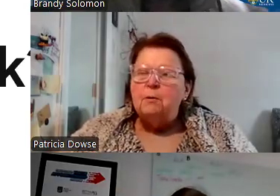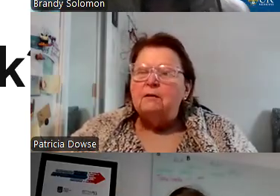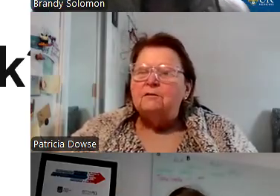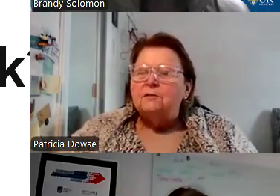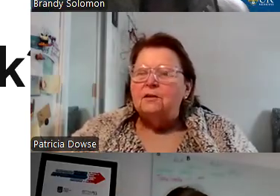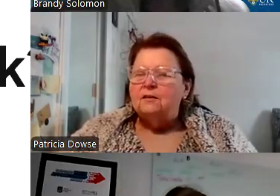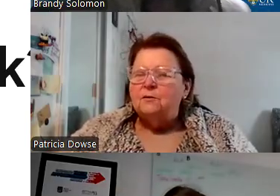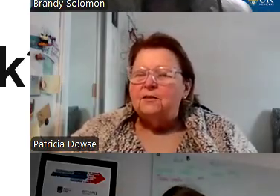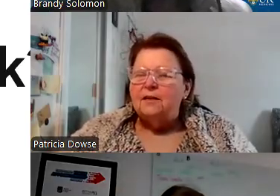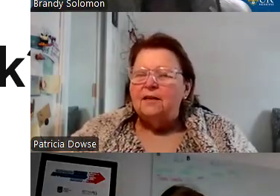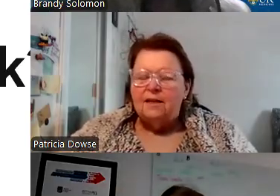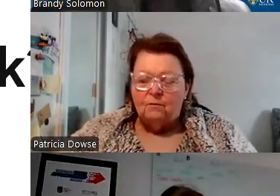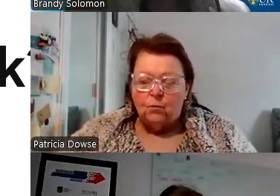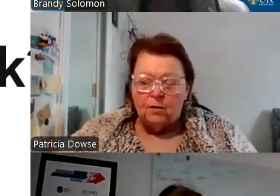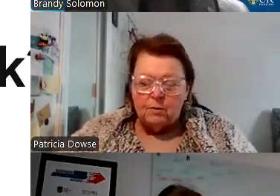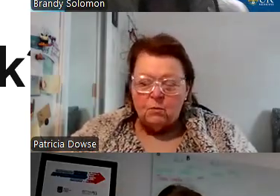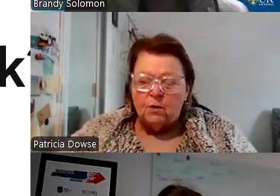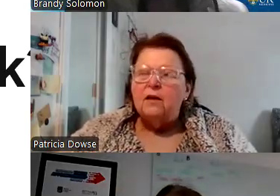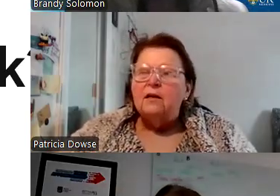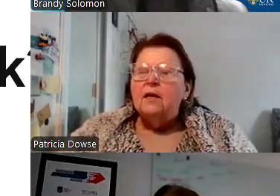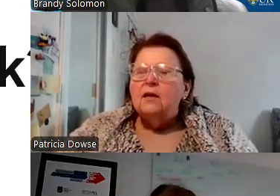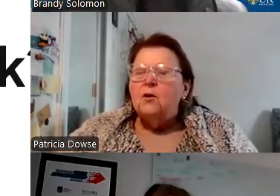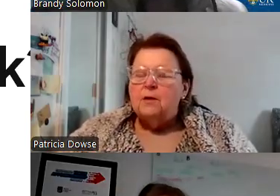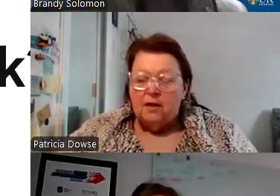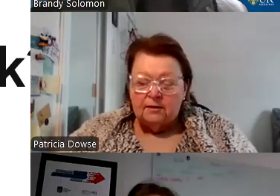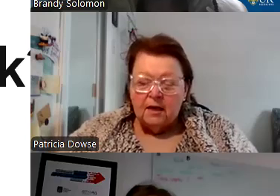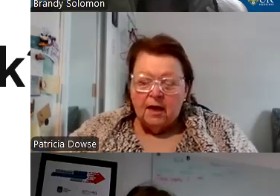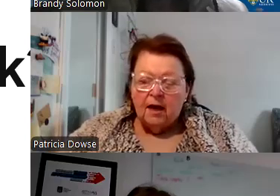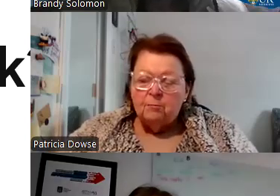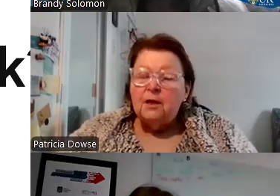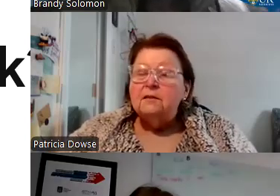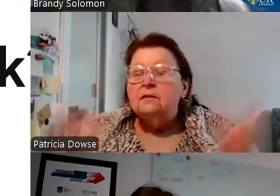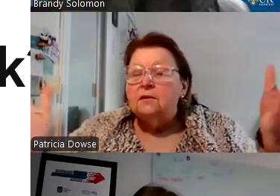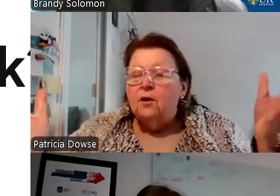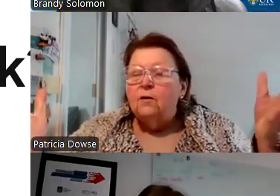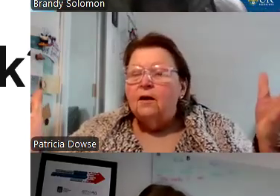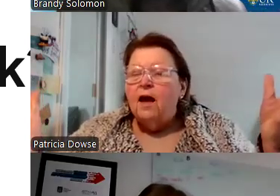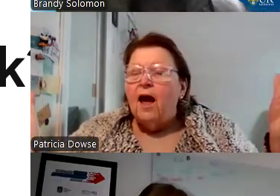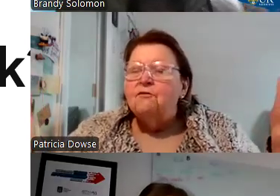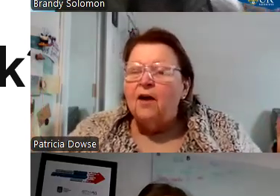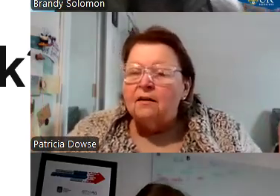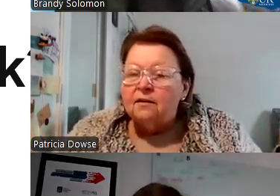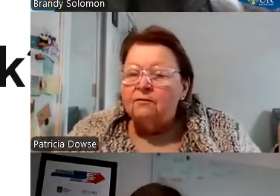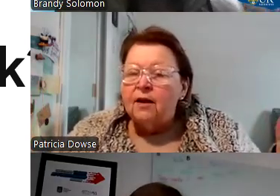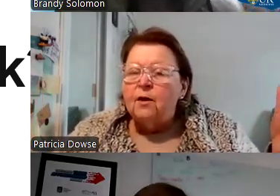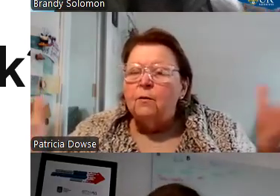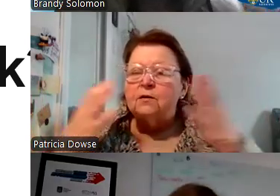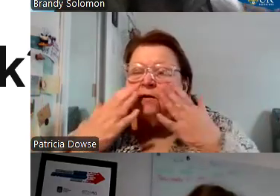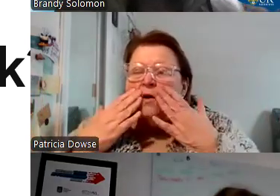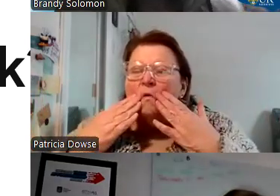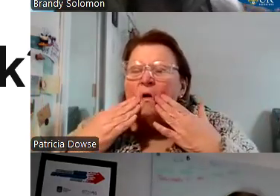housing, and bills. Those that one B word that nobody likes. Plus, Exactly. have fun,